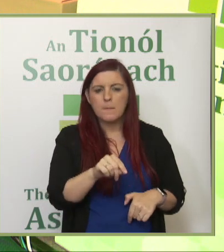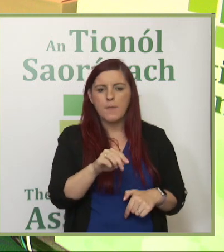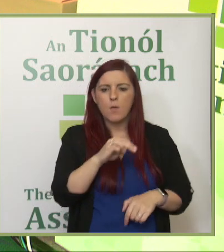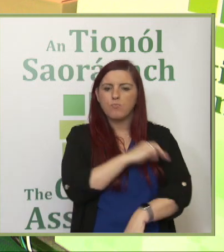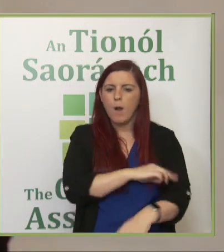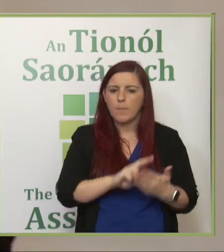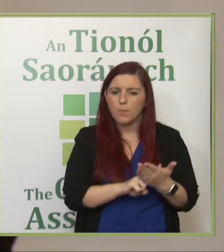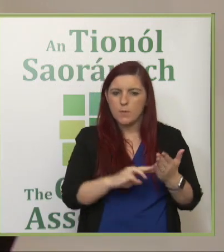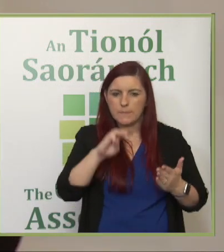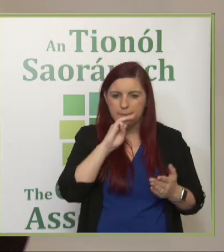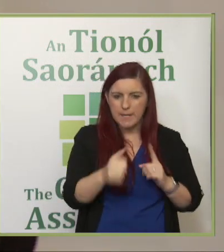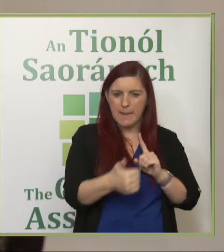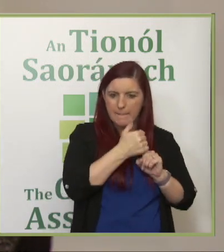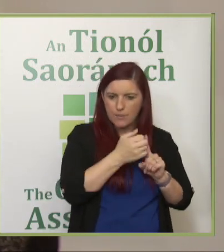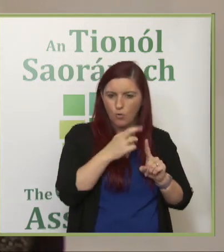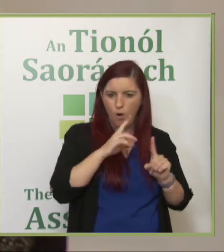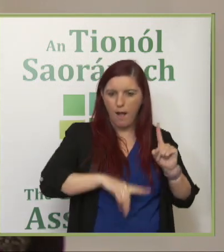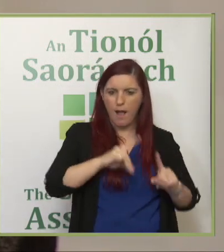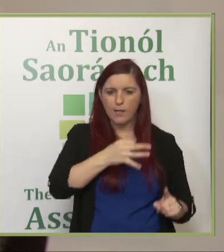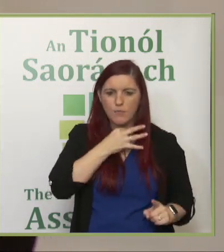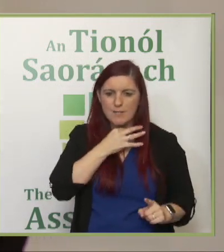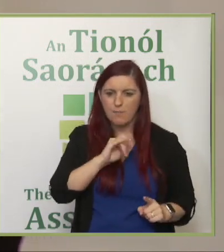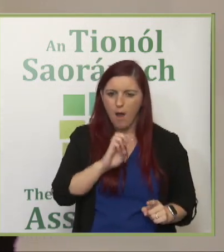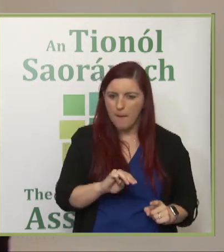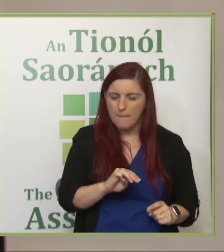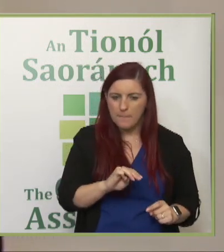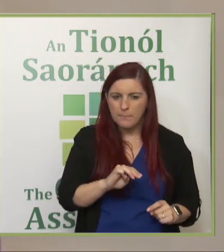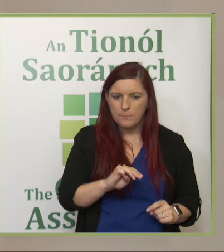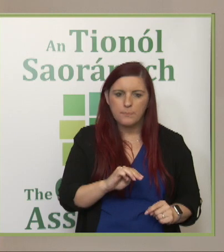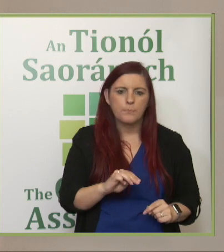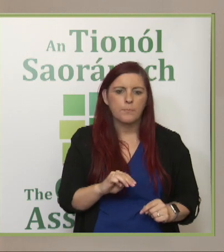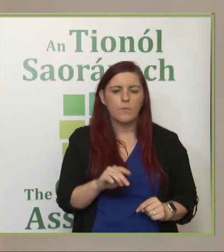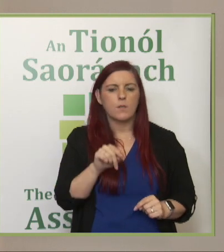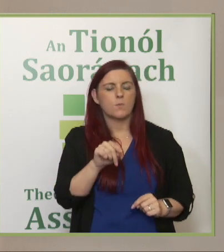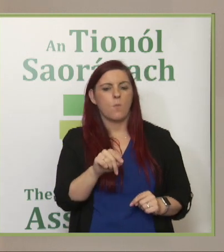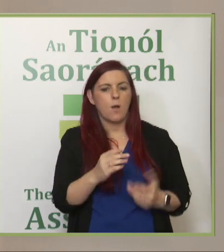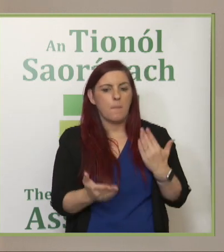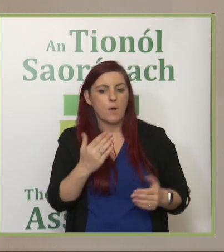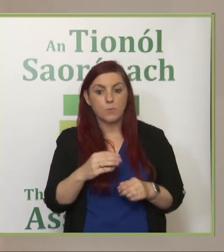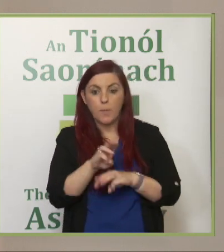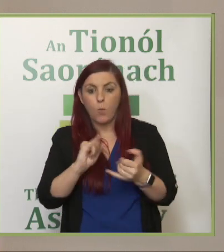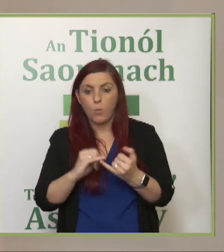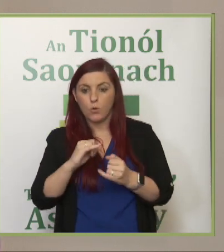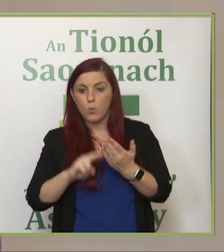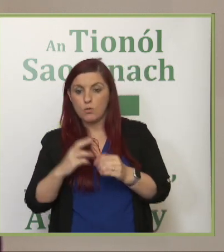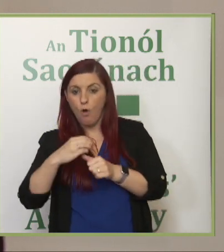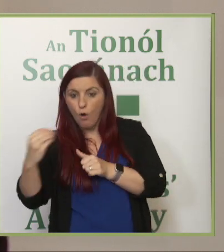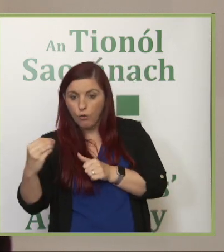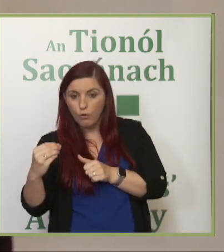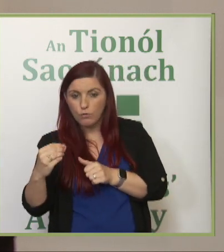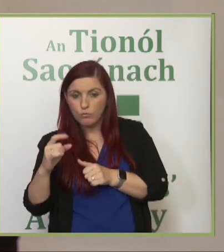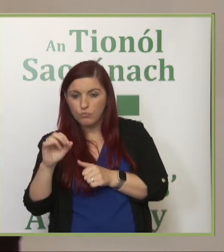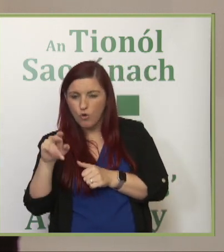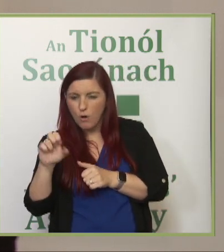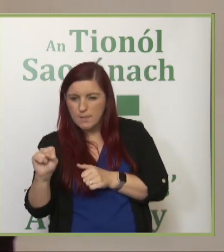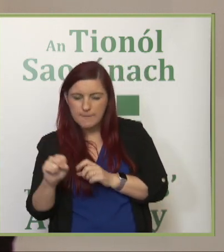harming people or places them at high risk of harm. And compared with people who use other drugs, problem opioid users are often a